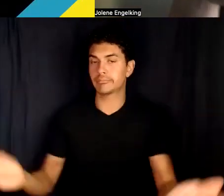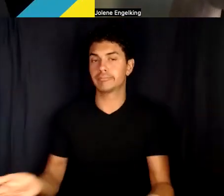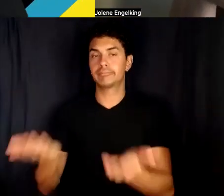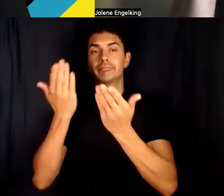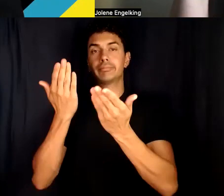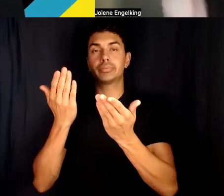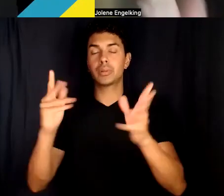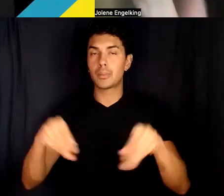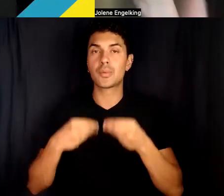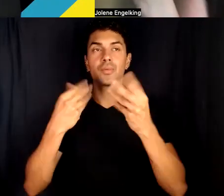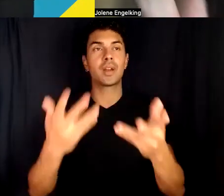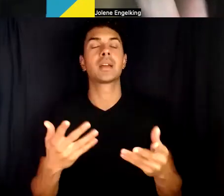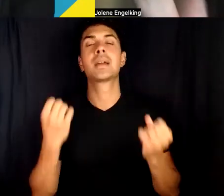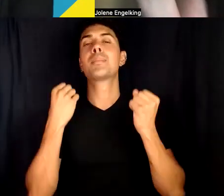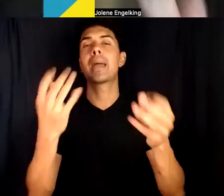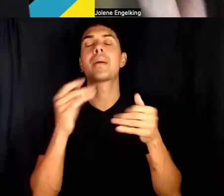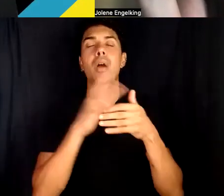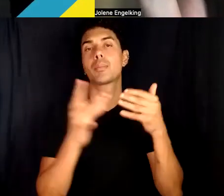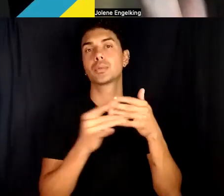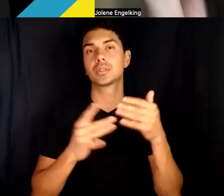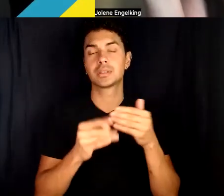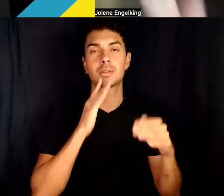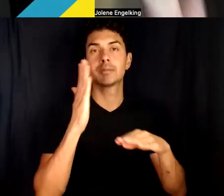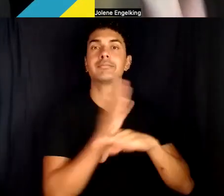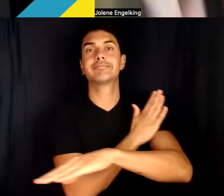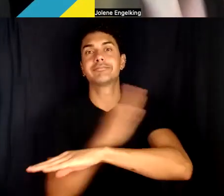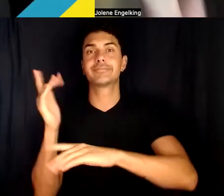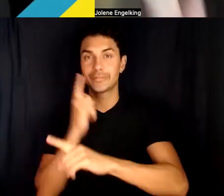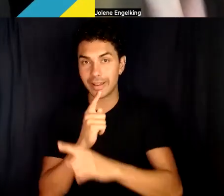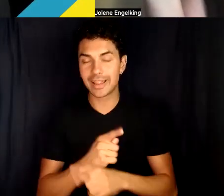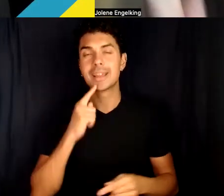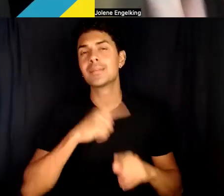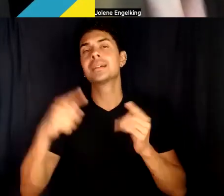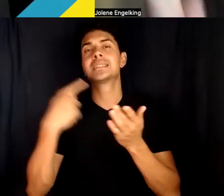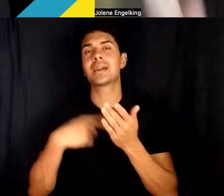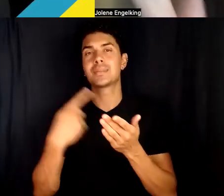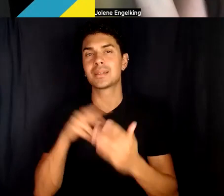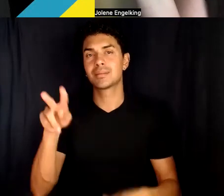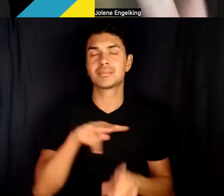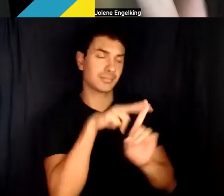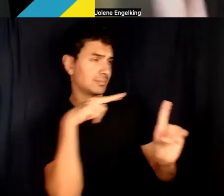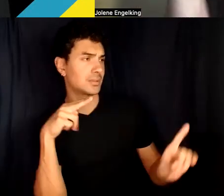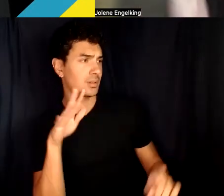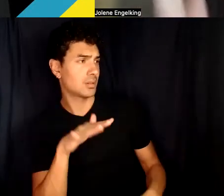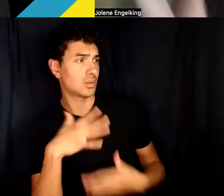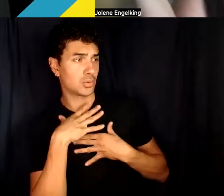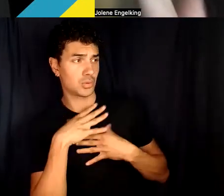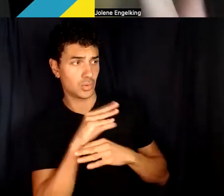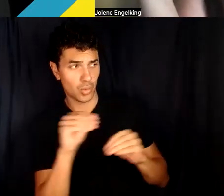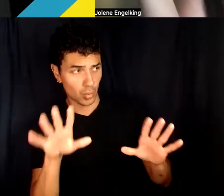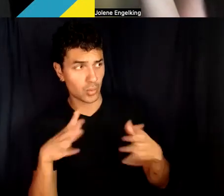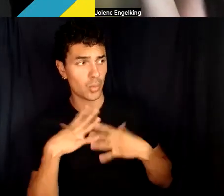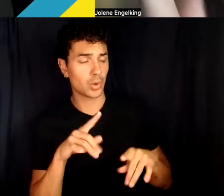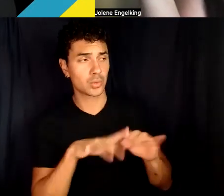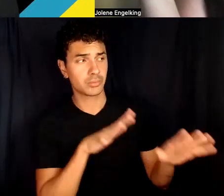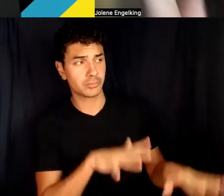a multitude of options for folks, right? But sometimes it can come off as no one's wanting to take ownership, or no